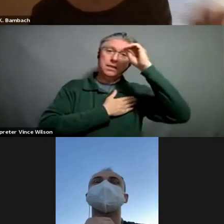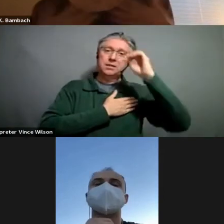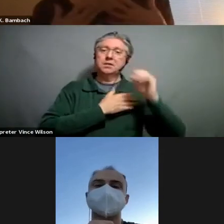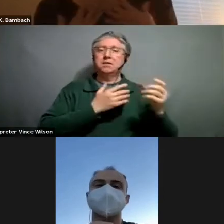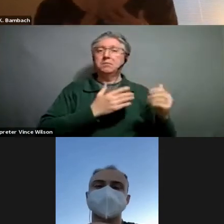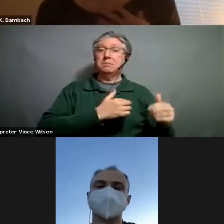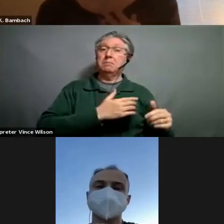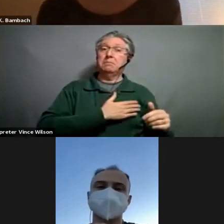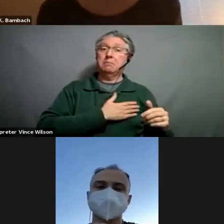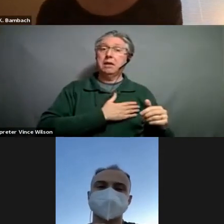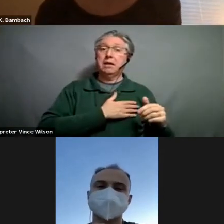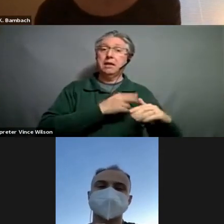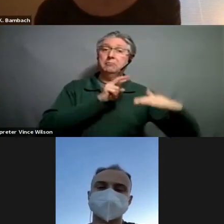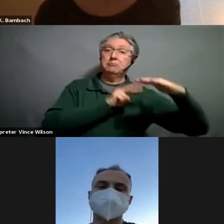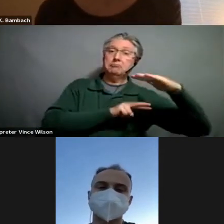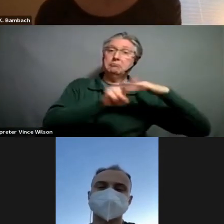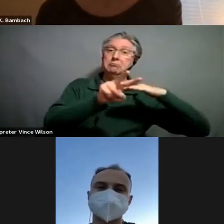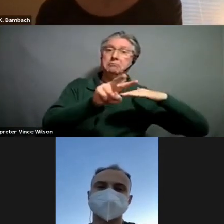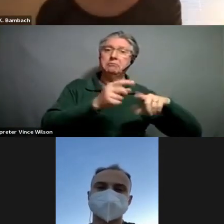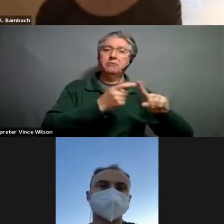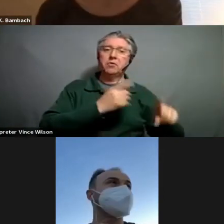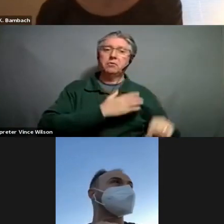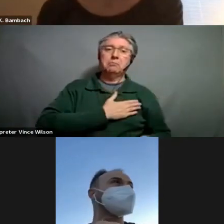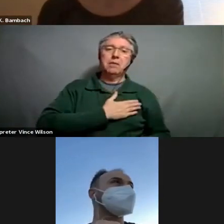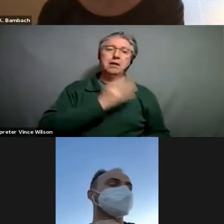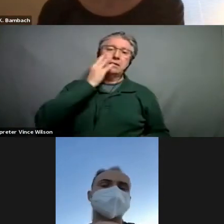thought they might do based on my own personal experience.